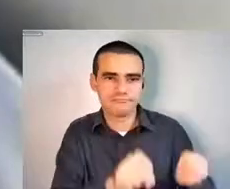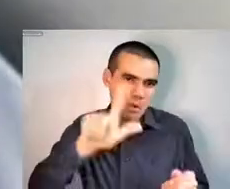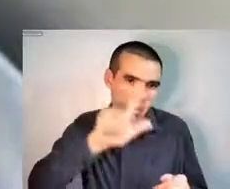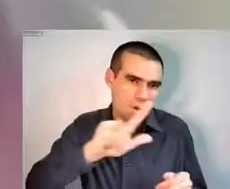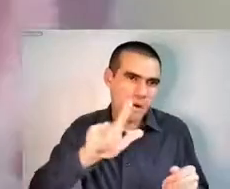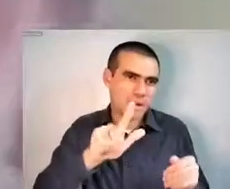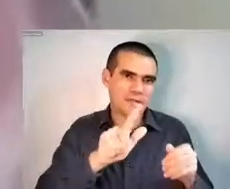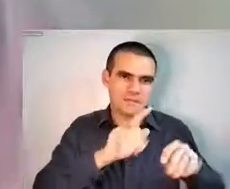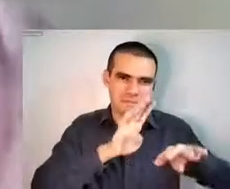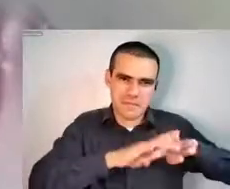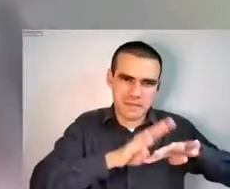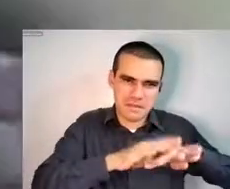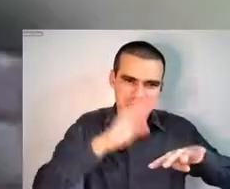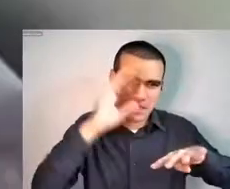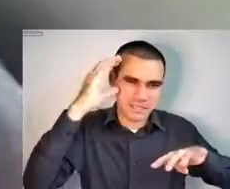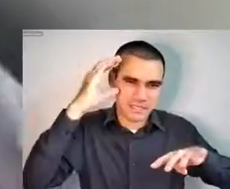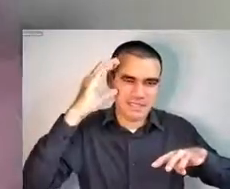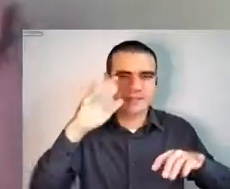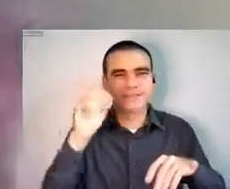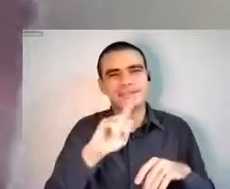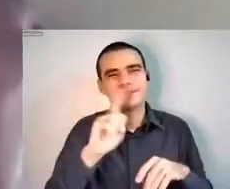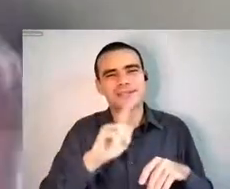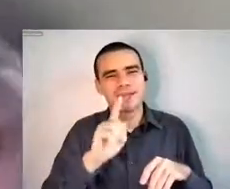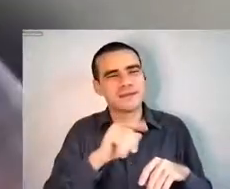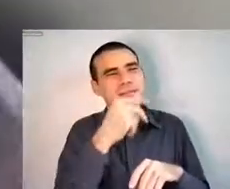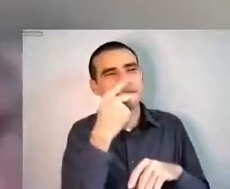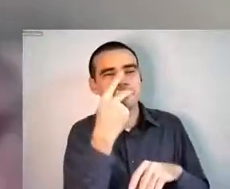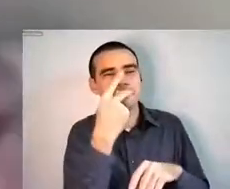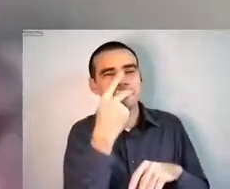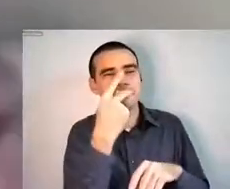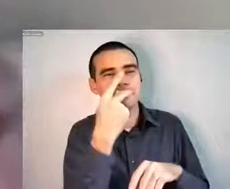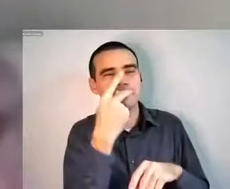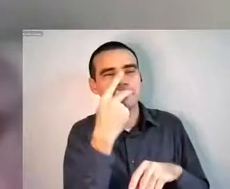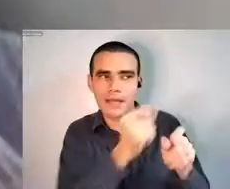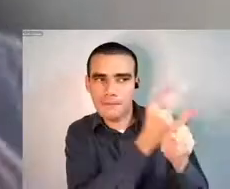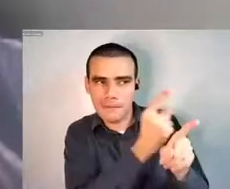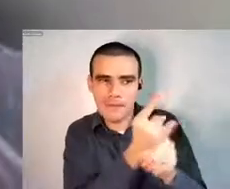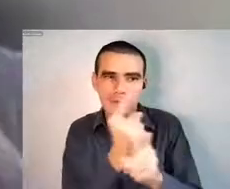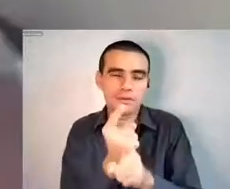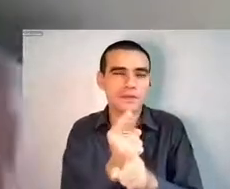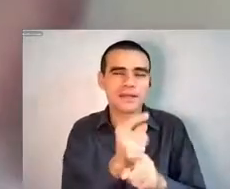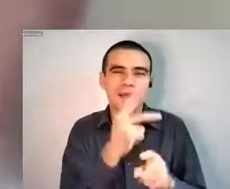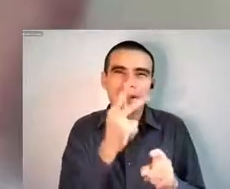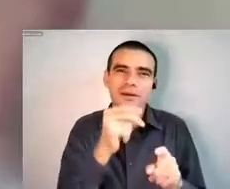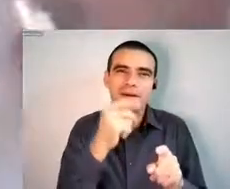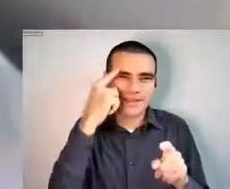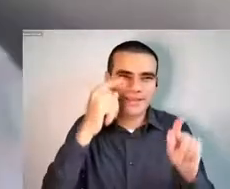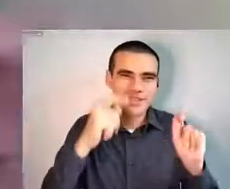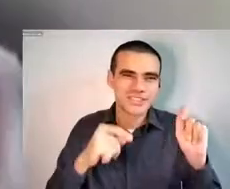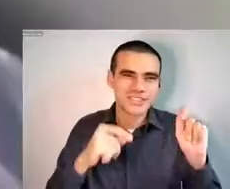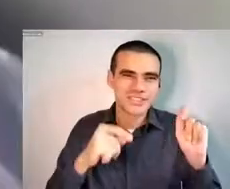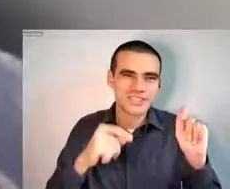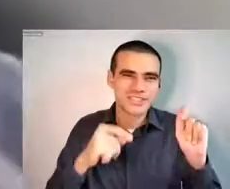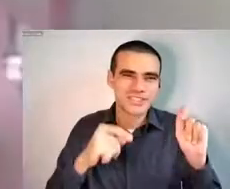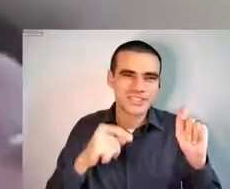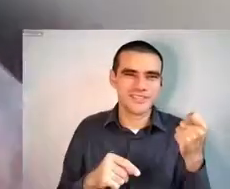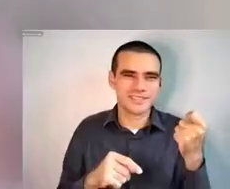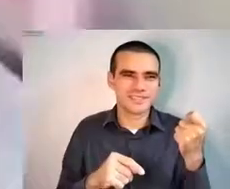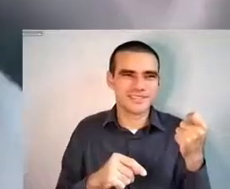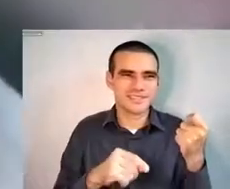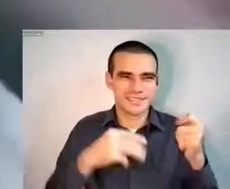in the black and white logics of science, but it's very important to solve this key that Flavio